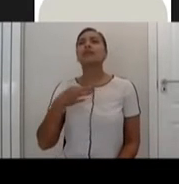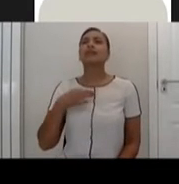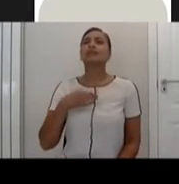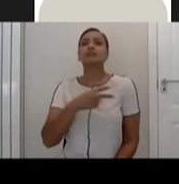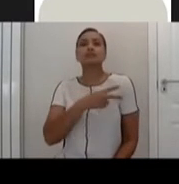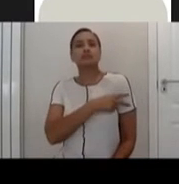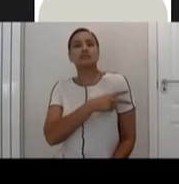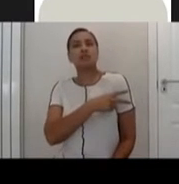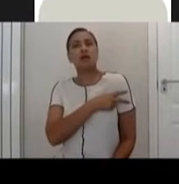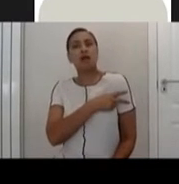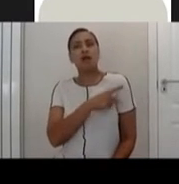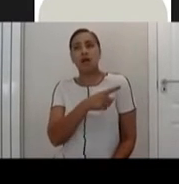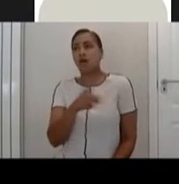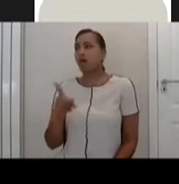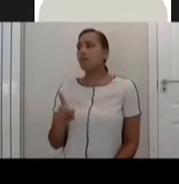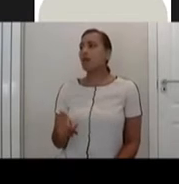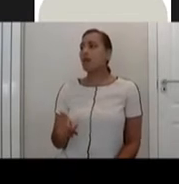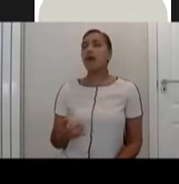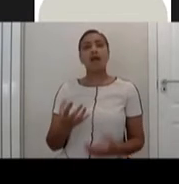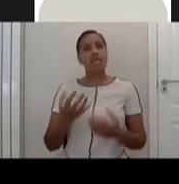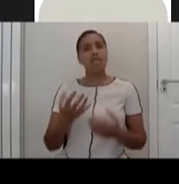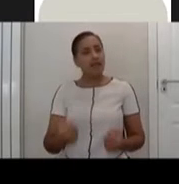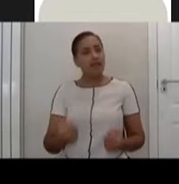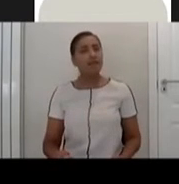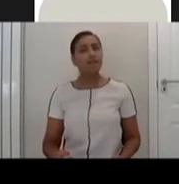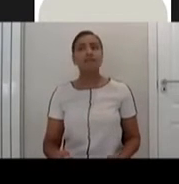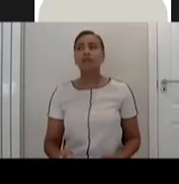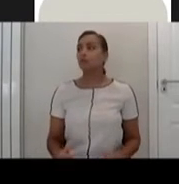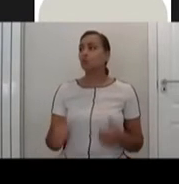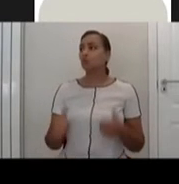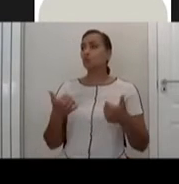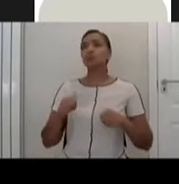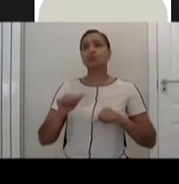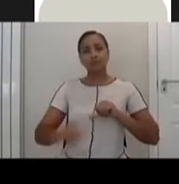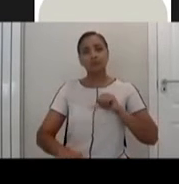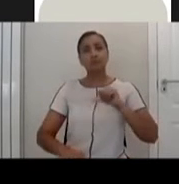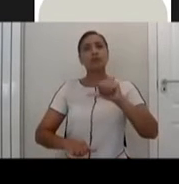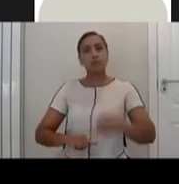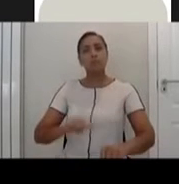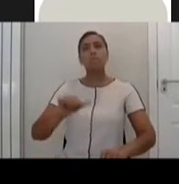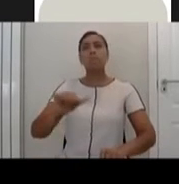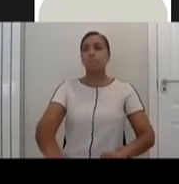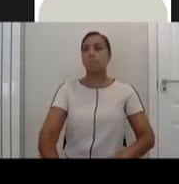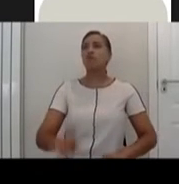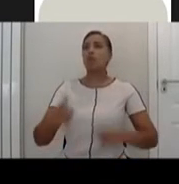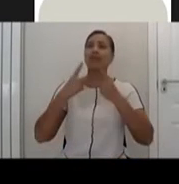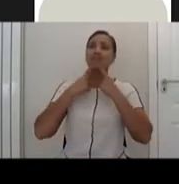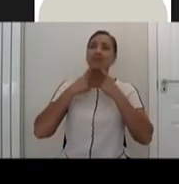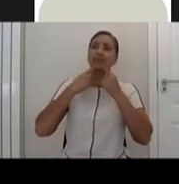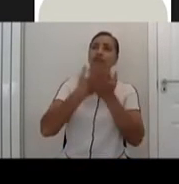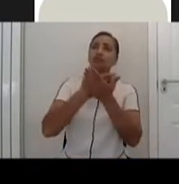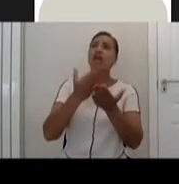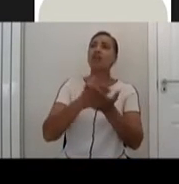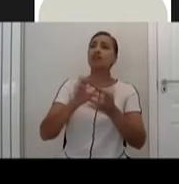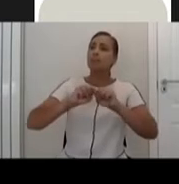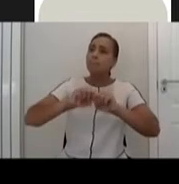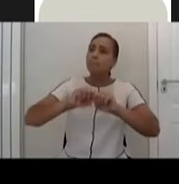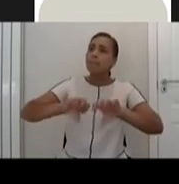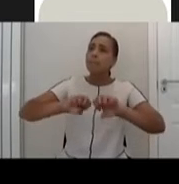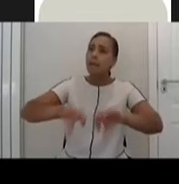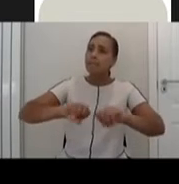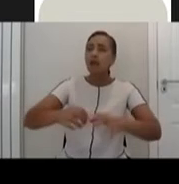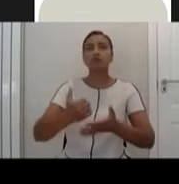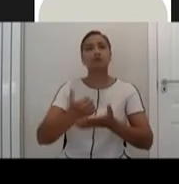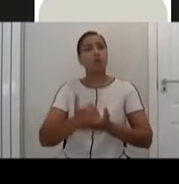an extremely good sort of system in place for debriefing and sort of